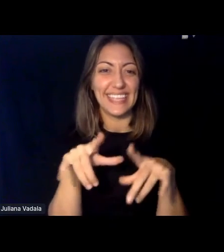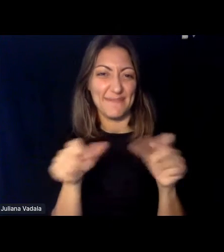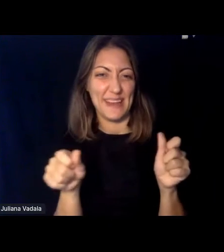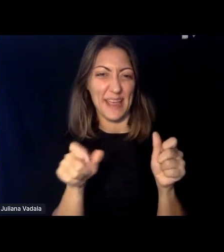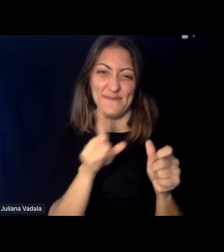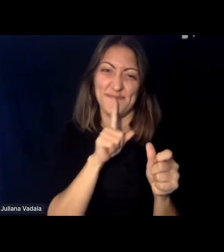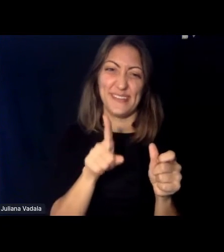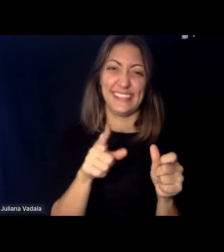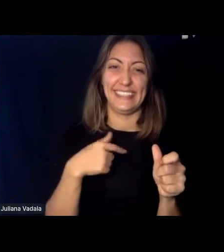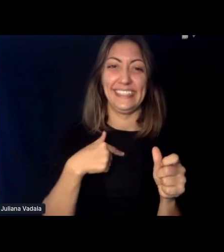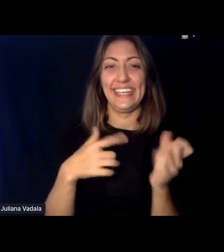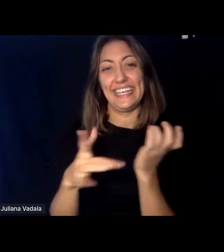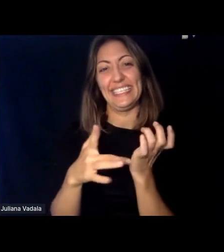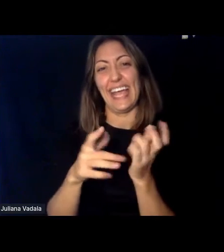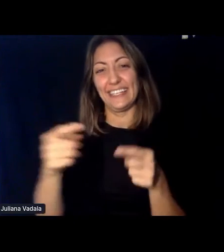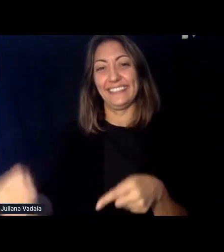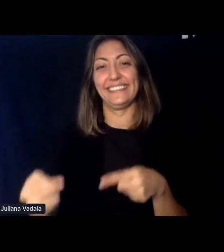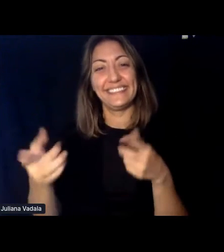Just give me a second.